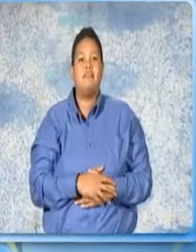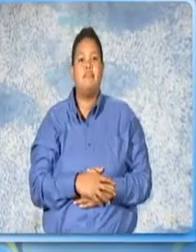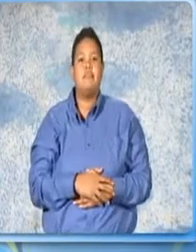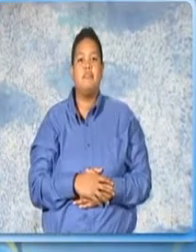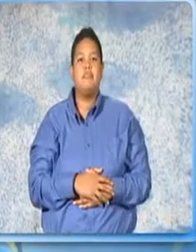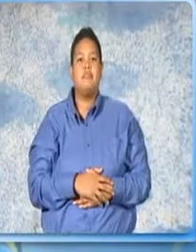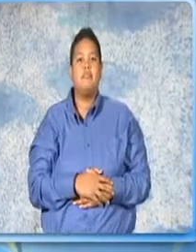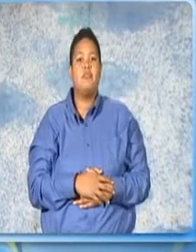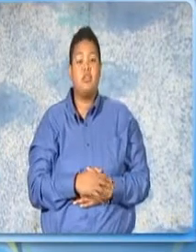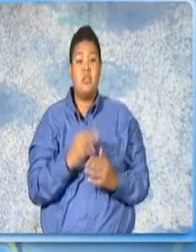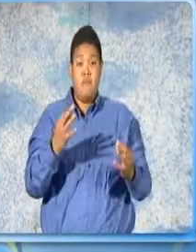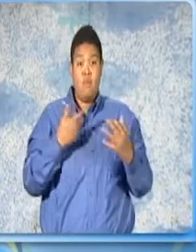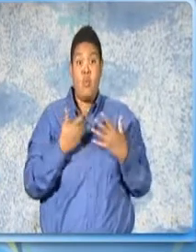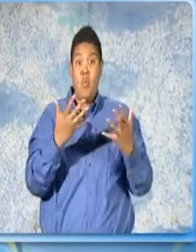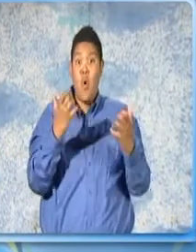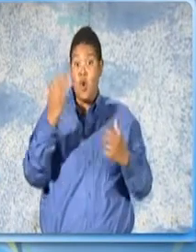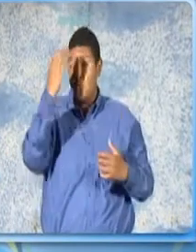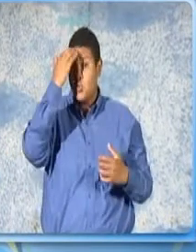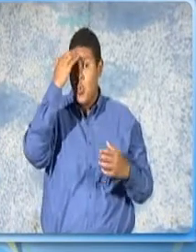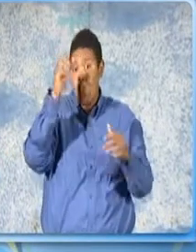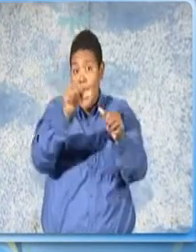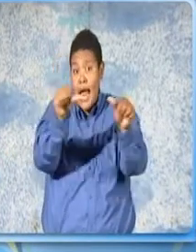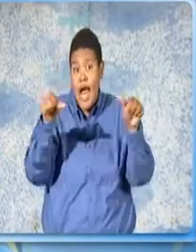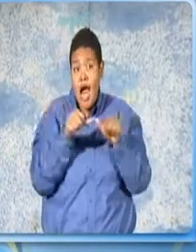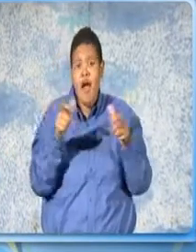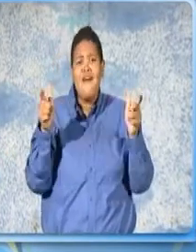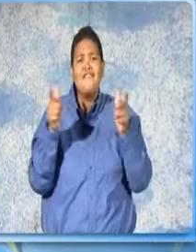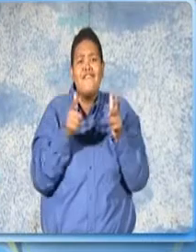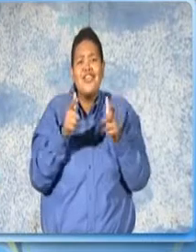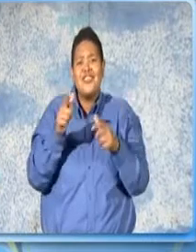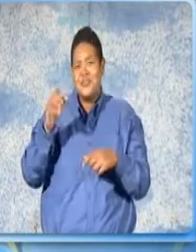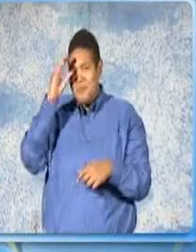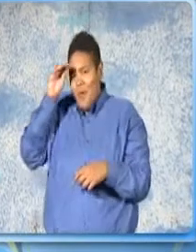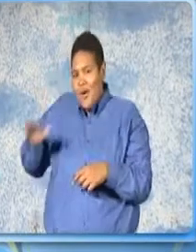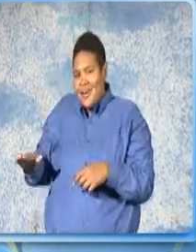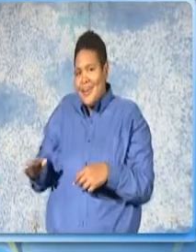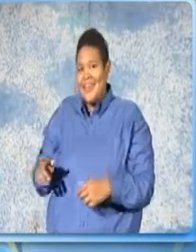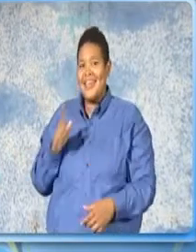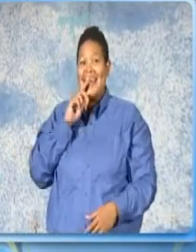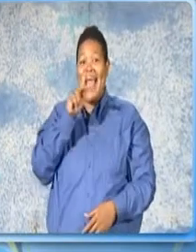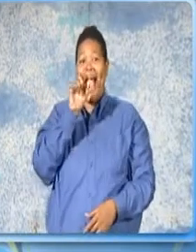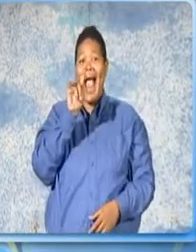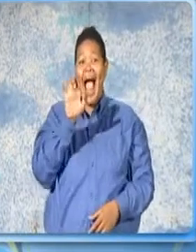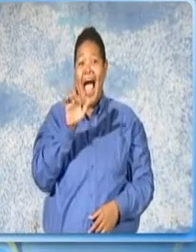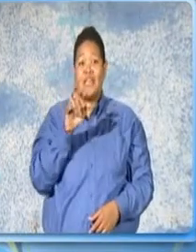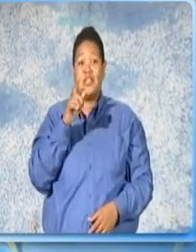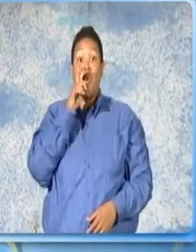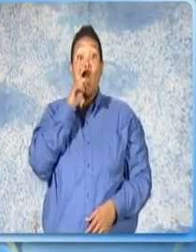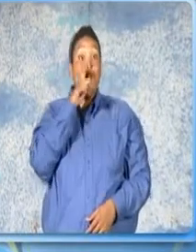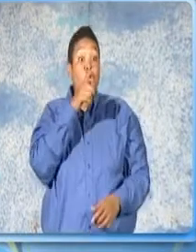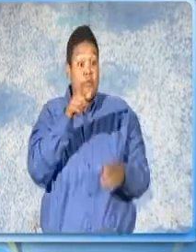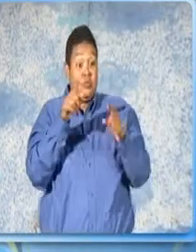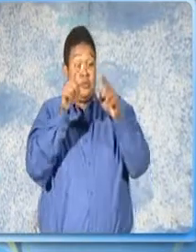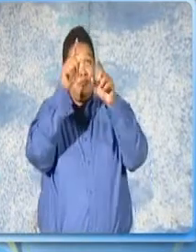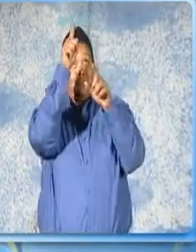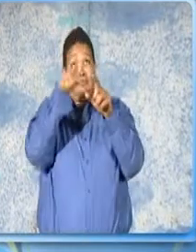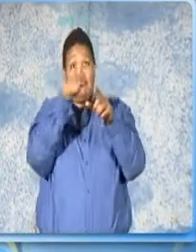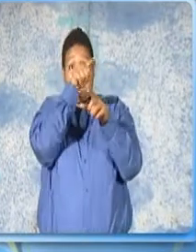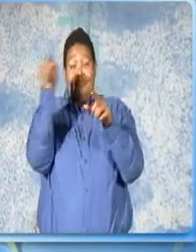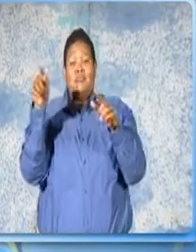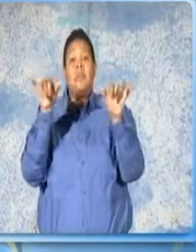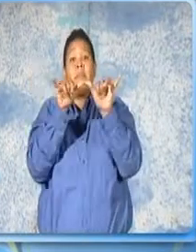So, if we wanted to know the area of little Johnny's kite, whose diagonals measure 50 centimeters and